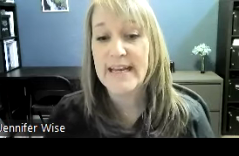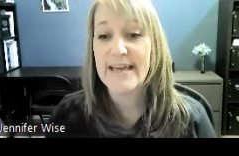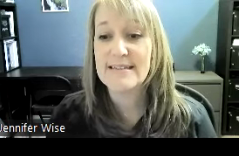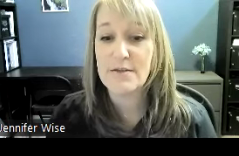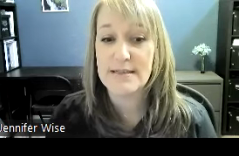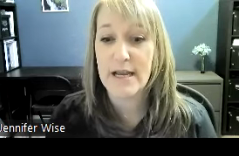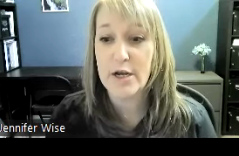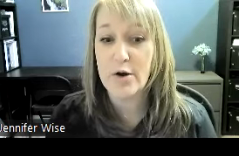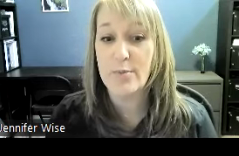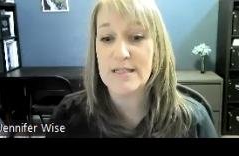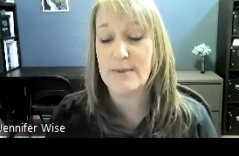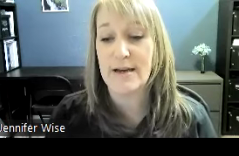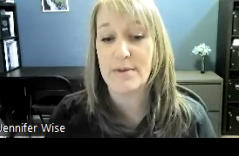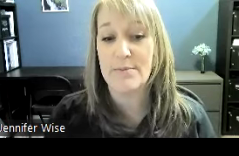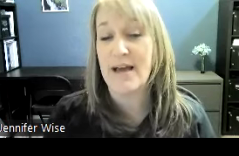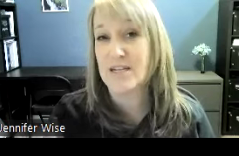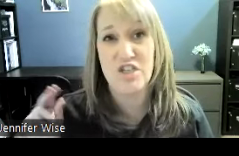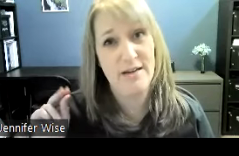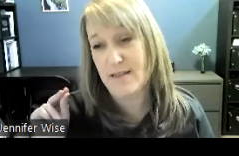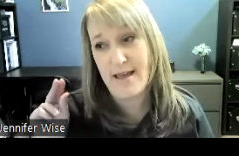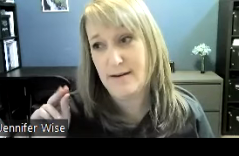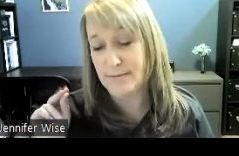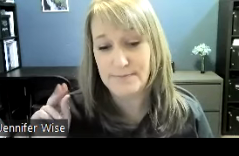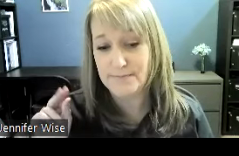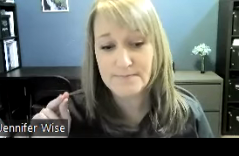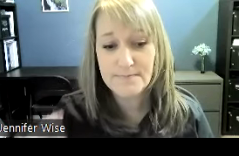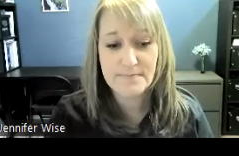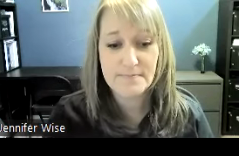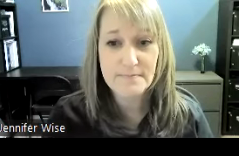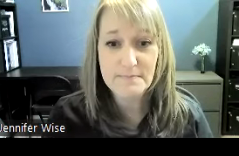In ASL, the sign no must be accompanied by a shake of the head.